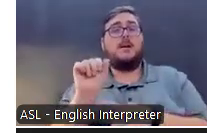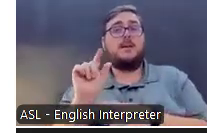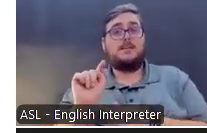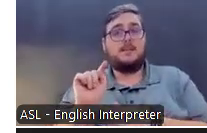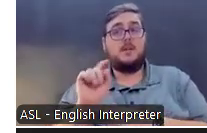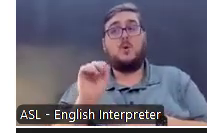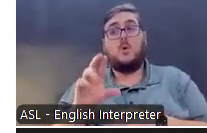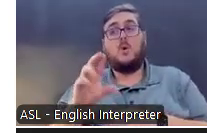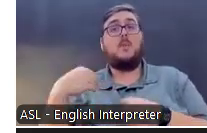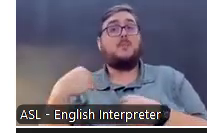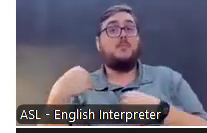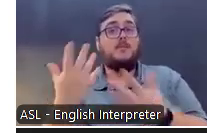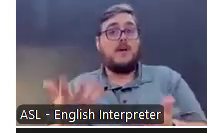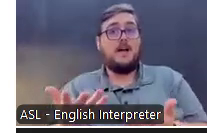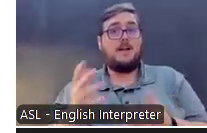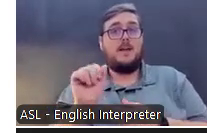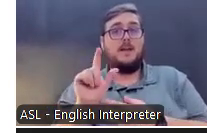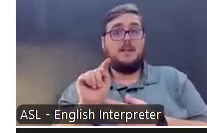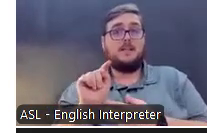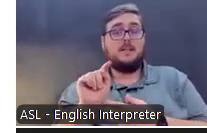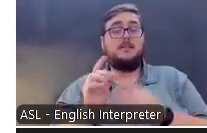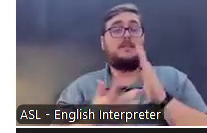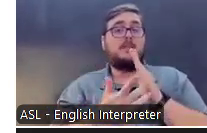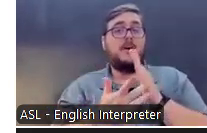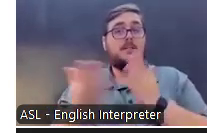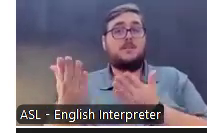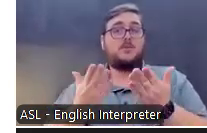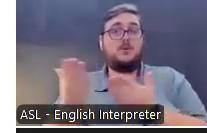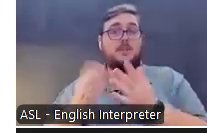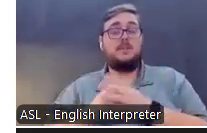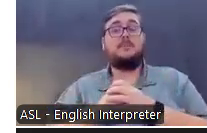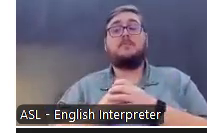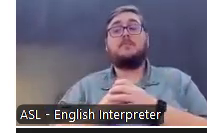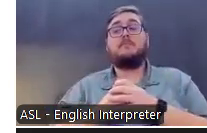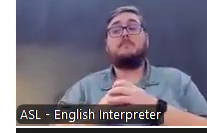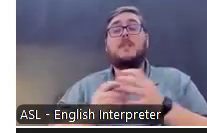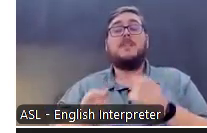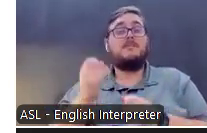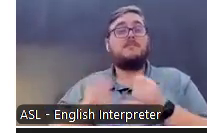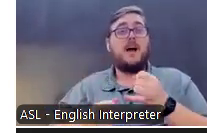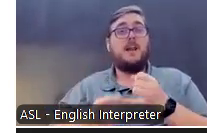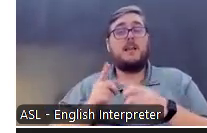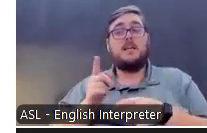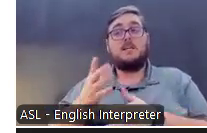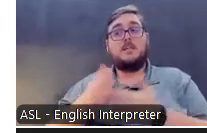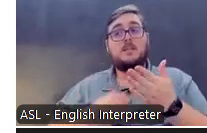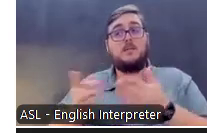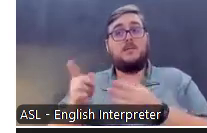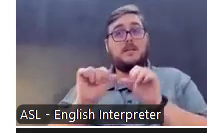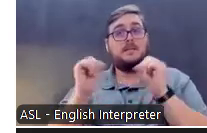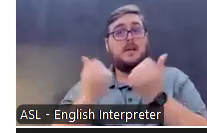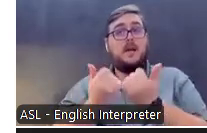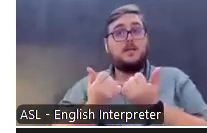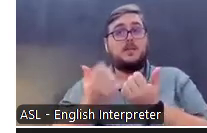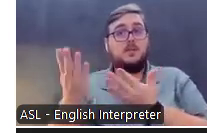AT devices. Finally, some of these agencies may still be involved with the student after school, and there may be after